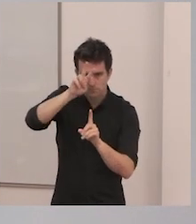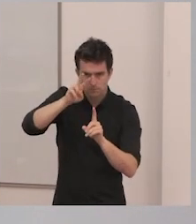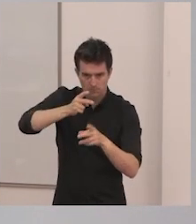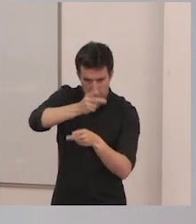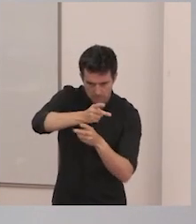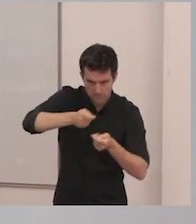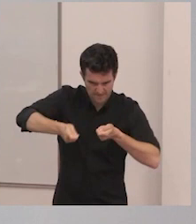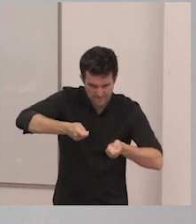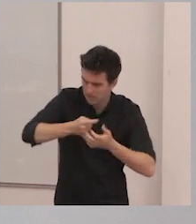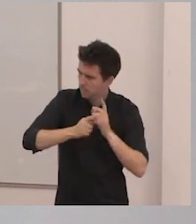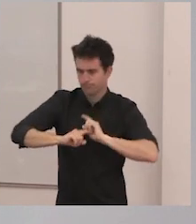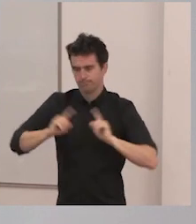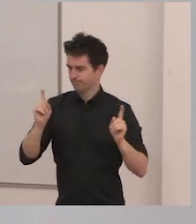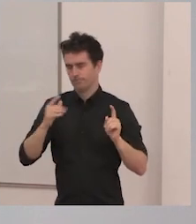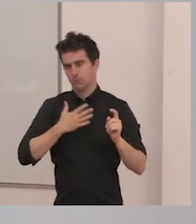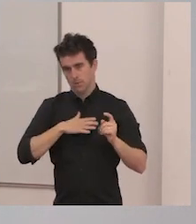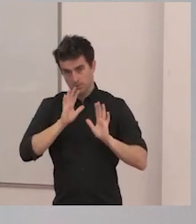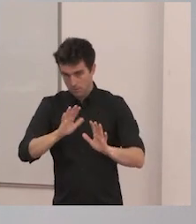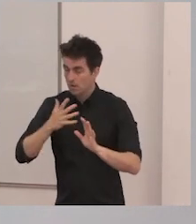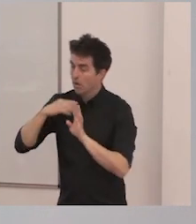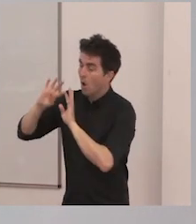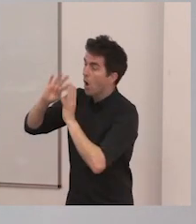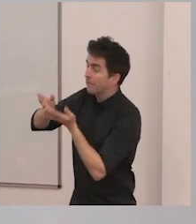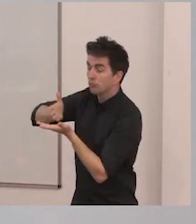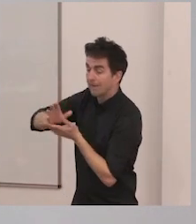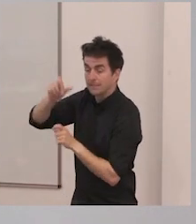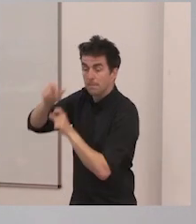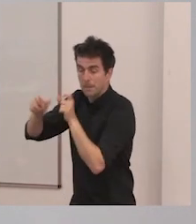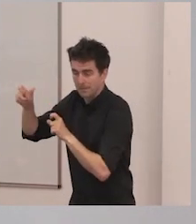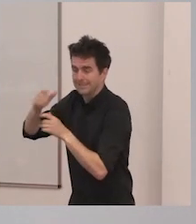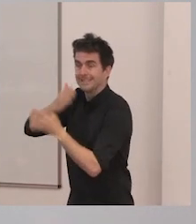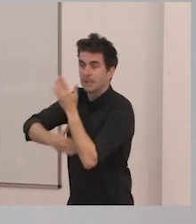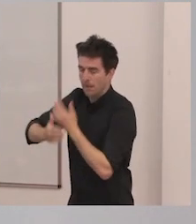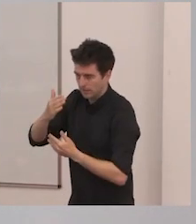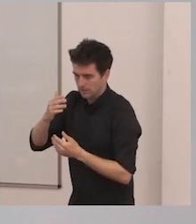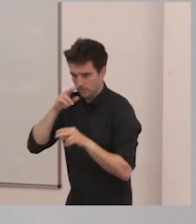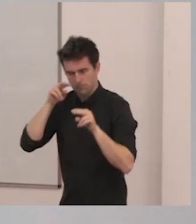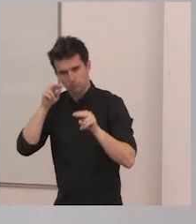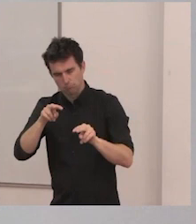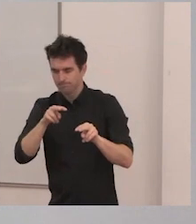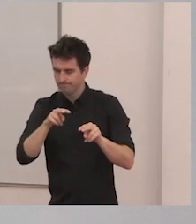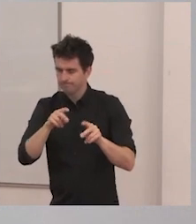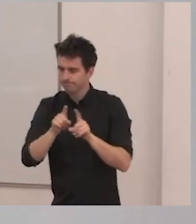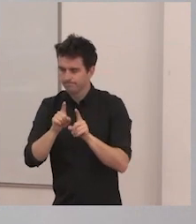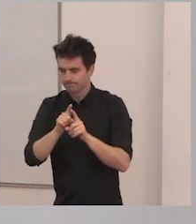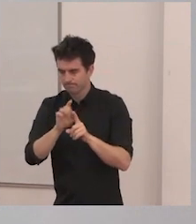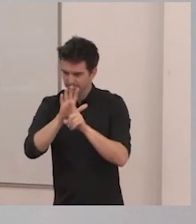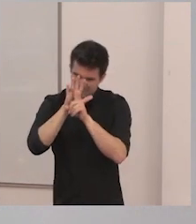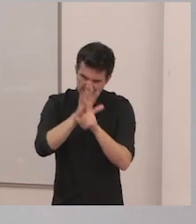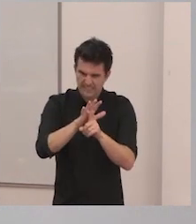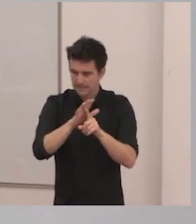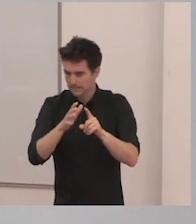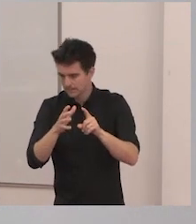and reproductive rights since its inception in 2008. Not only is